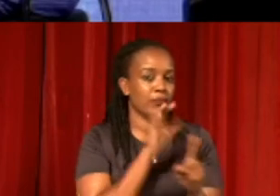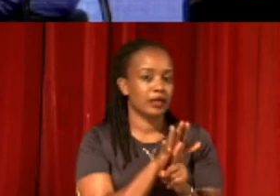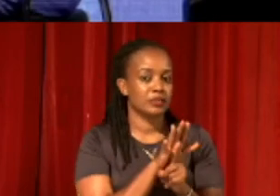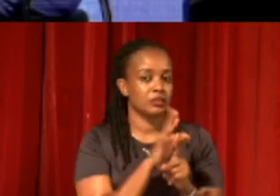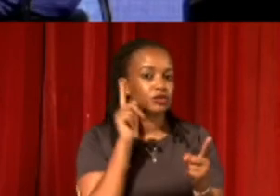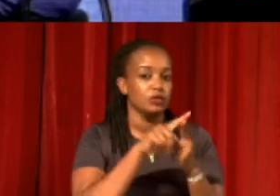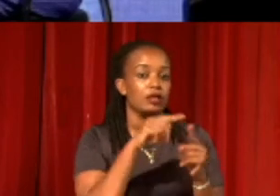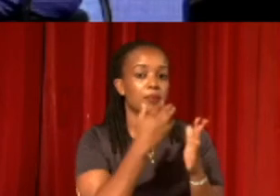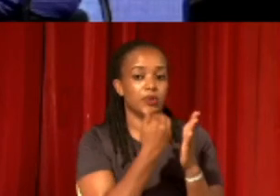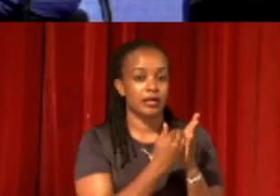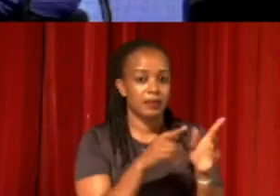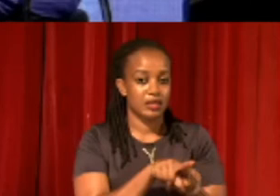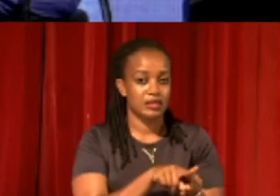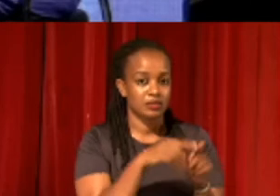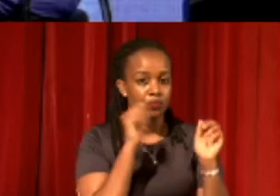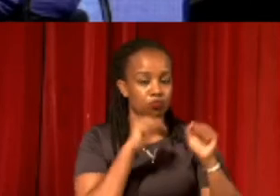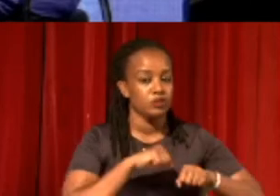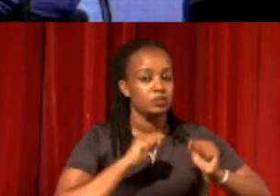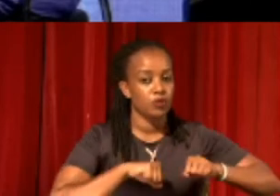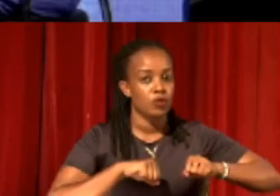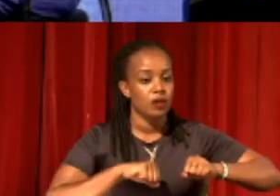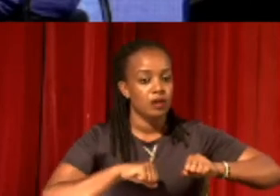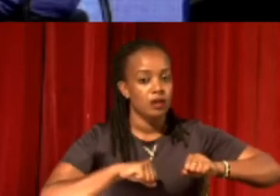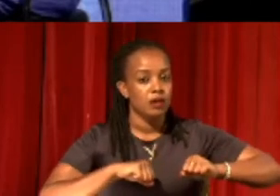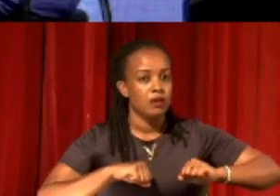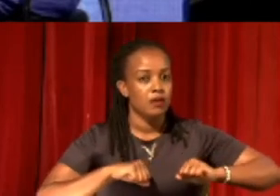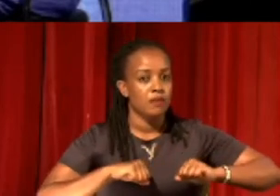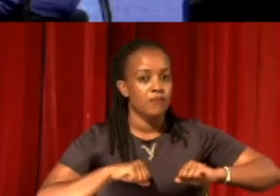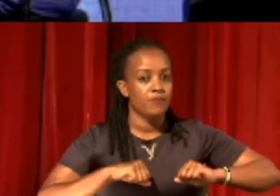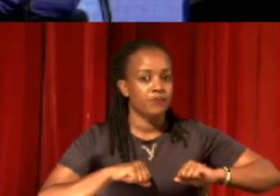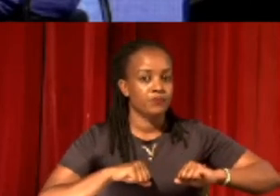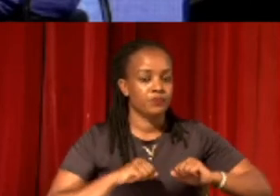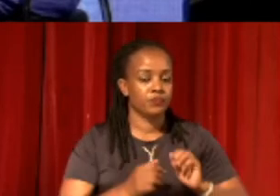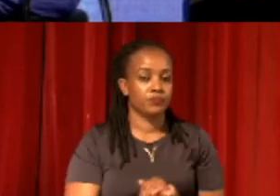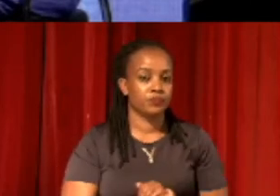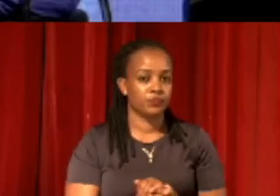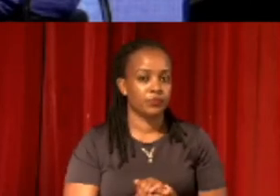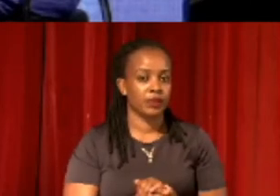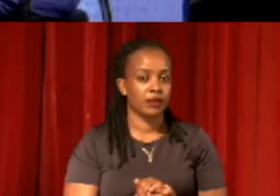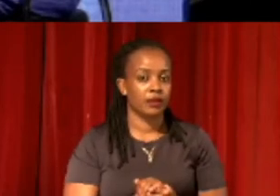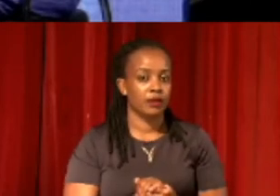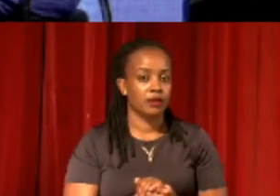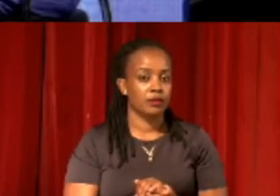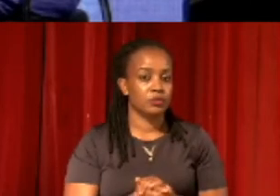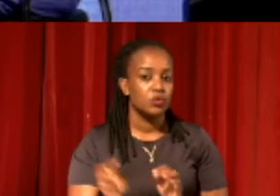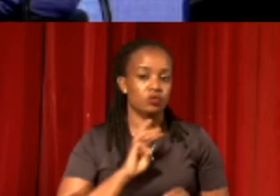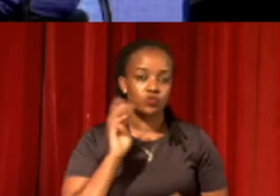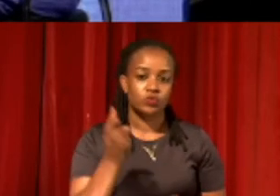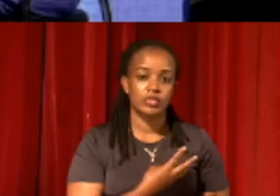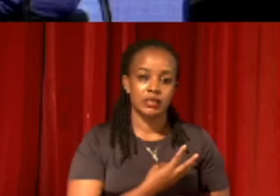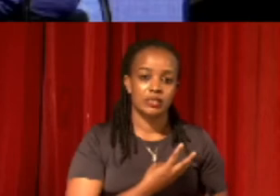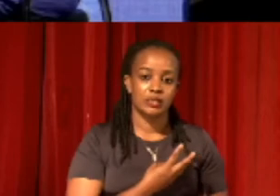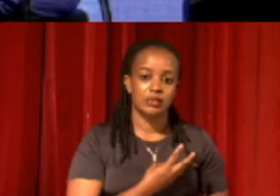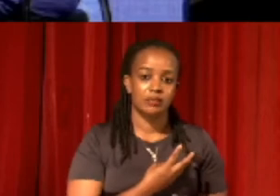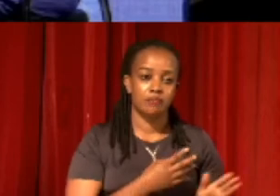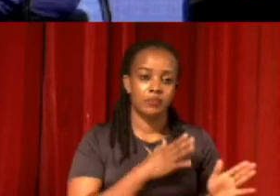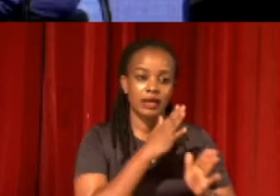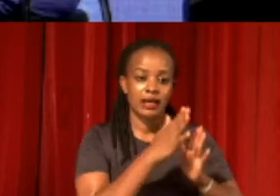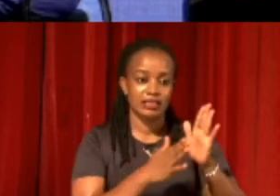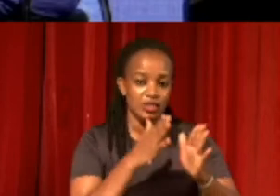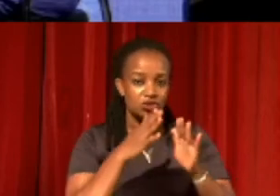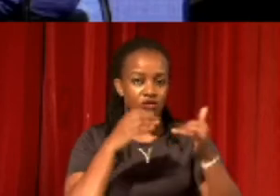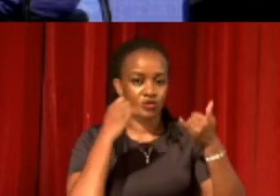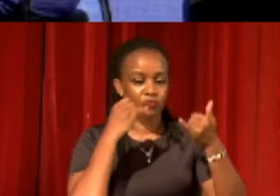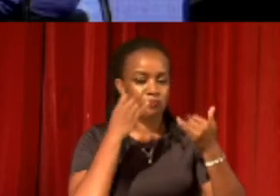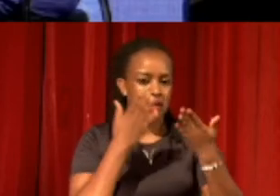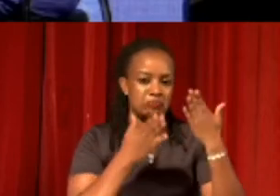as possible. Yes. And we've had so many sittings with some of the sectors of the industry. Mm. So we intend to start the call from Monday.